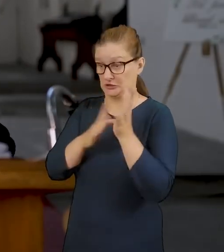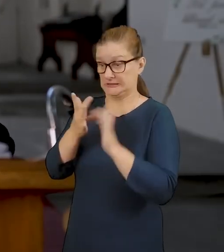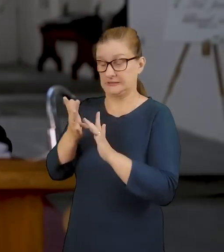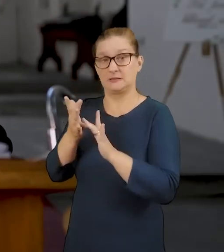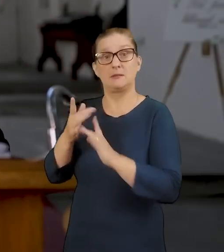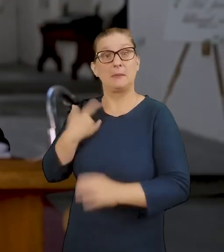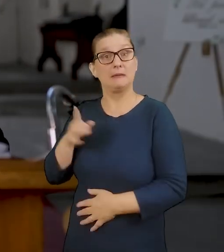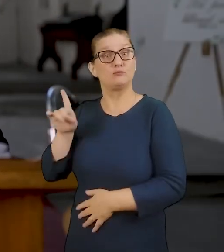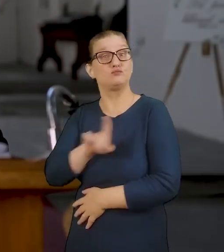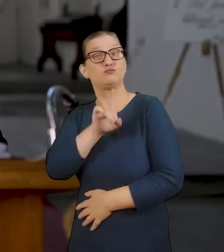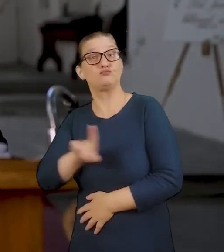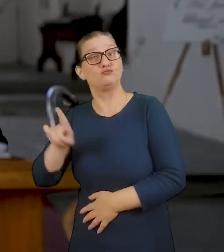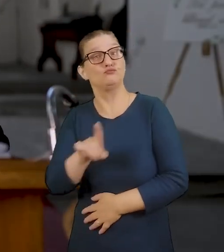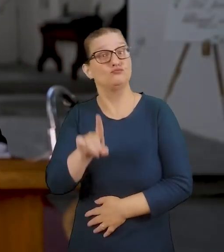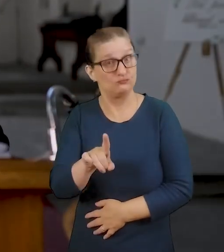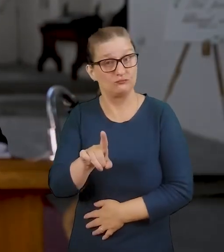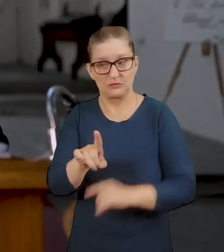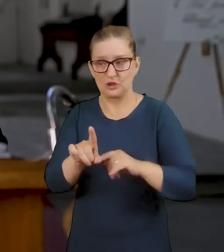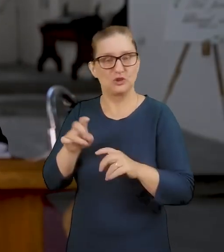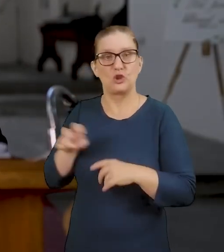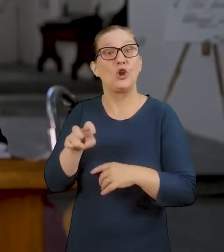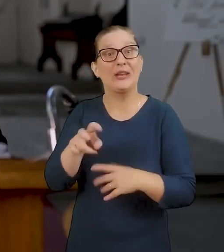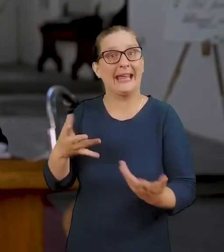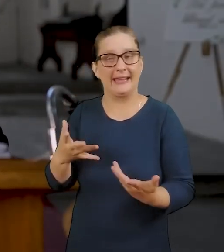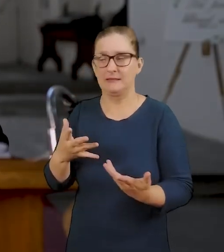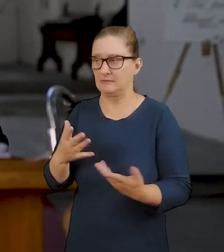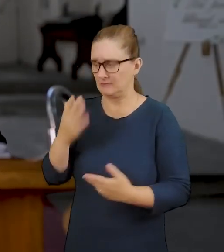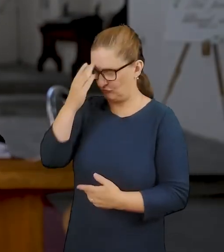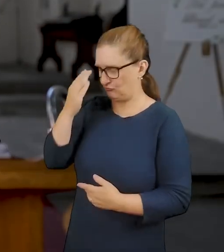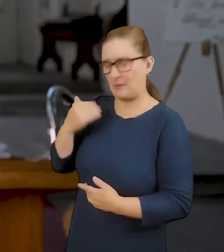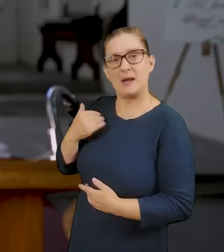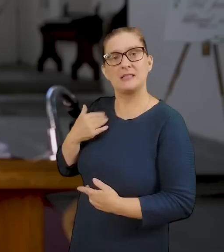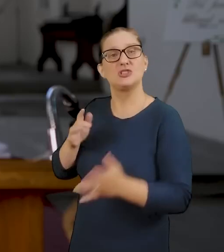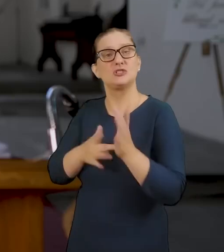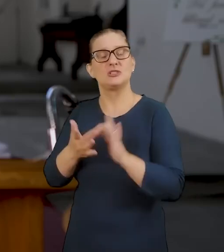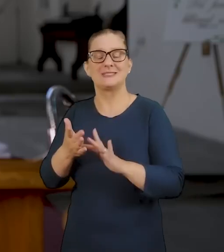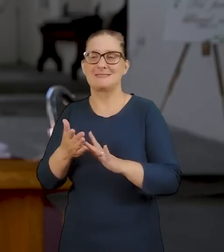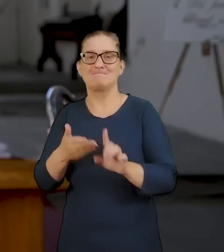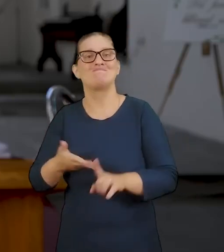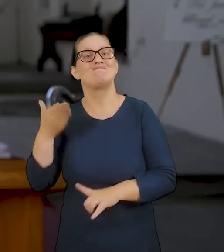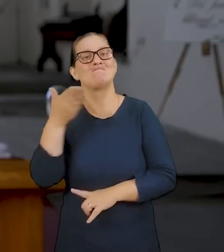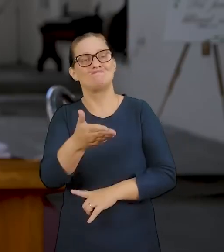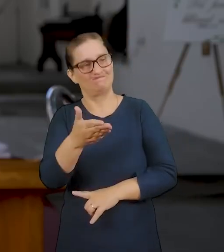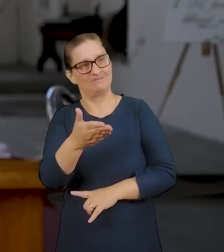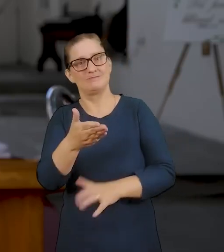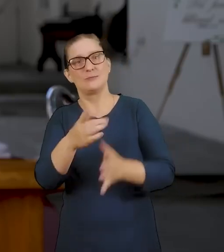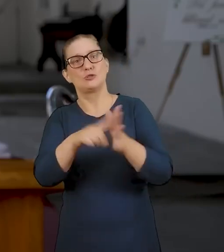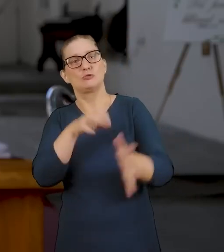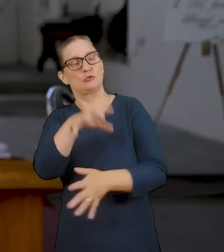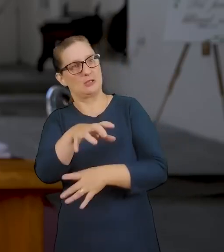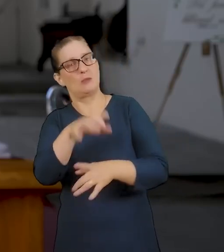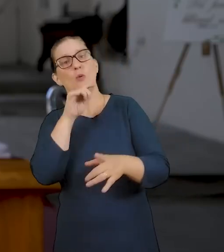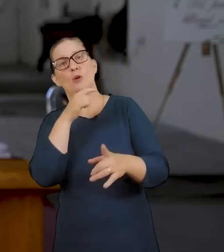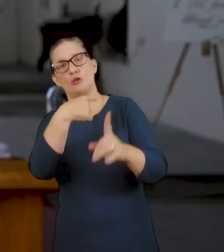today, Mark tells us that Jesus has set out on a journey. A reminder at this point that Jesus is headed to